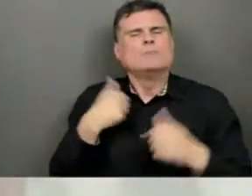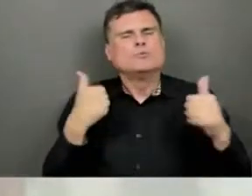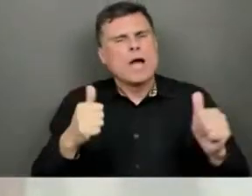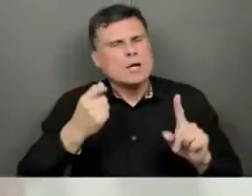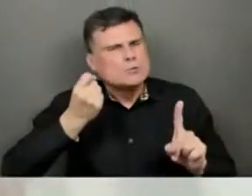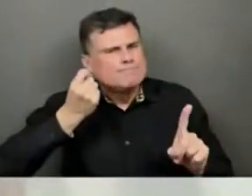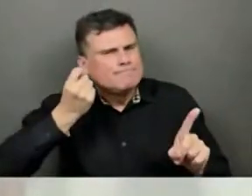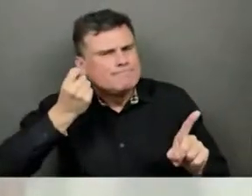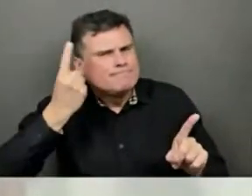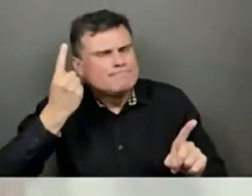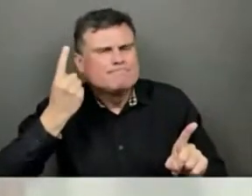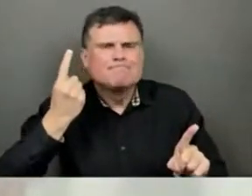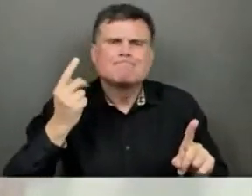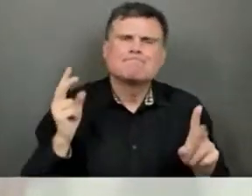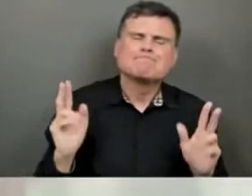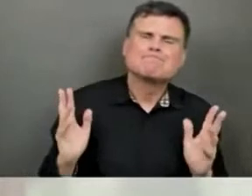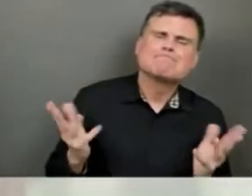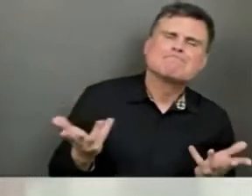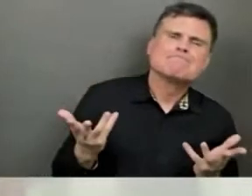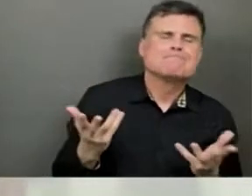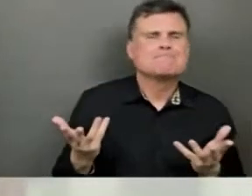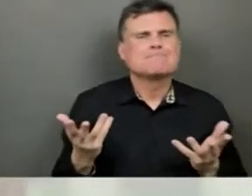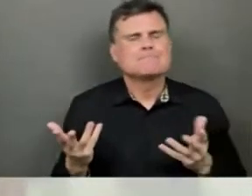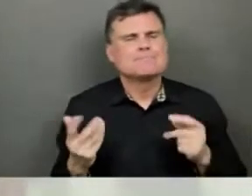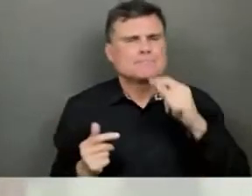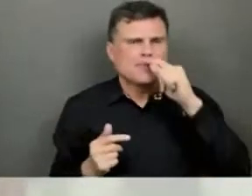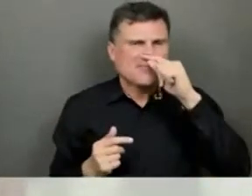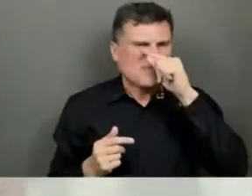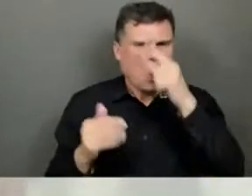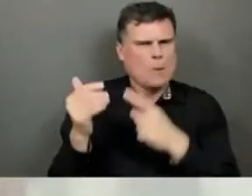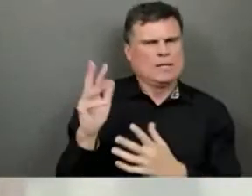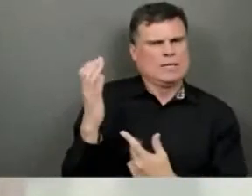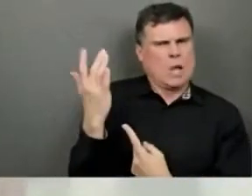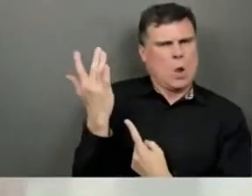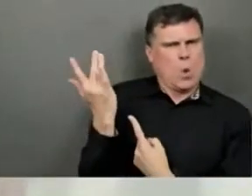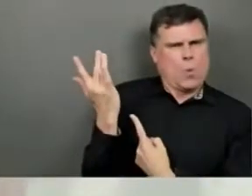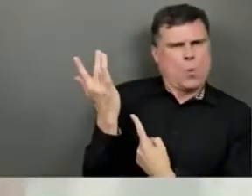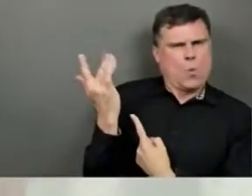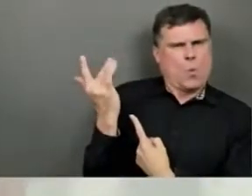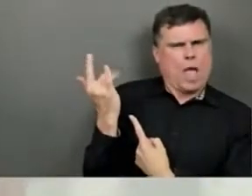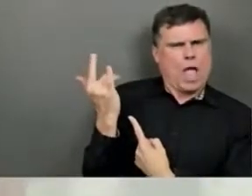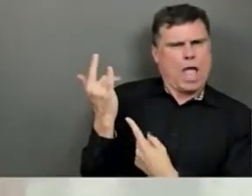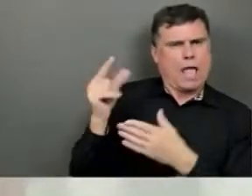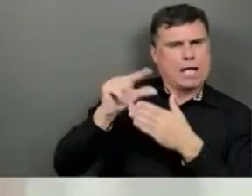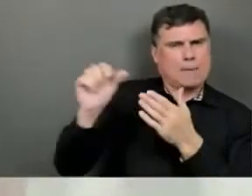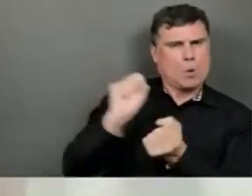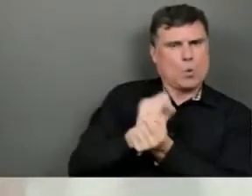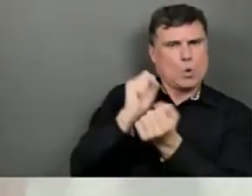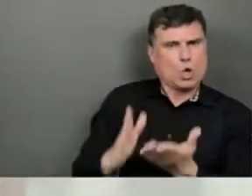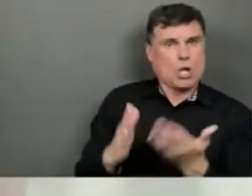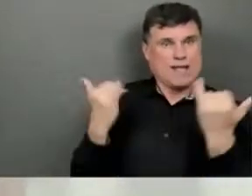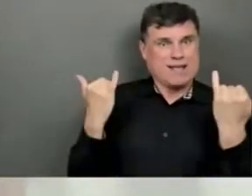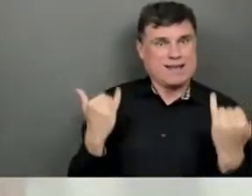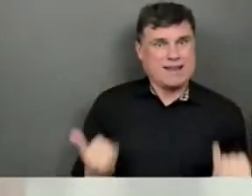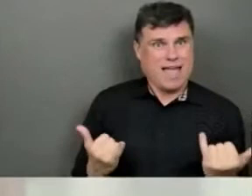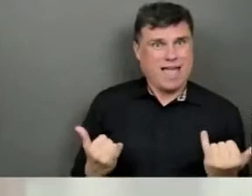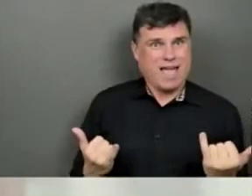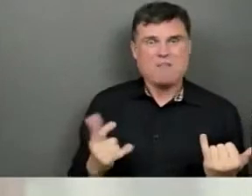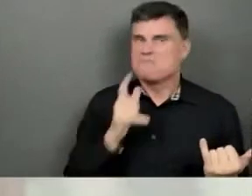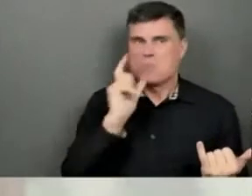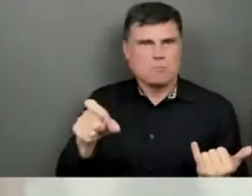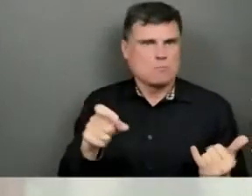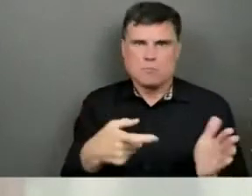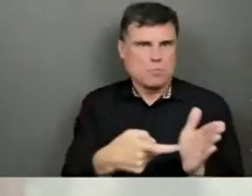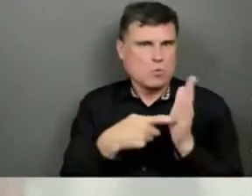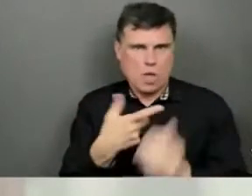fundamentally why lift the mandate in the public sector, in essence, ending